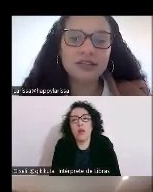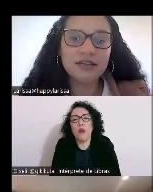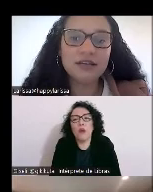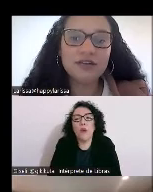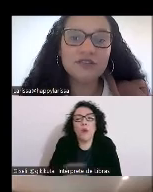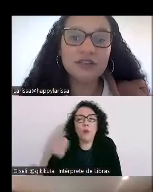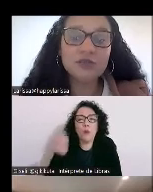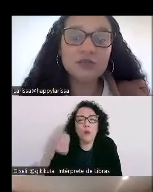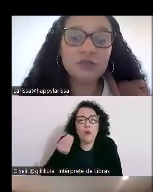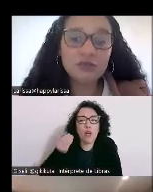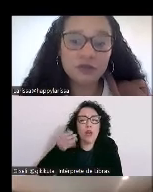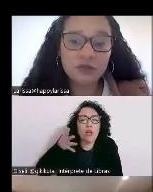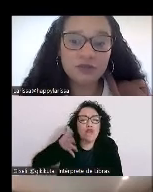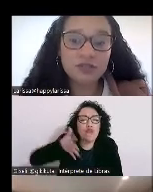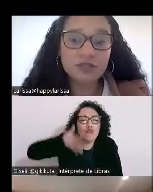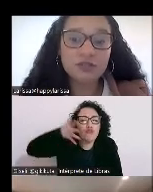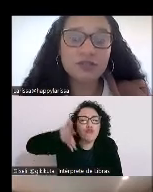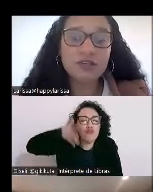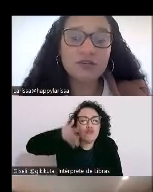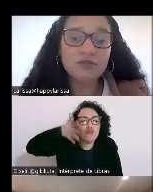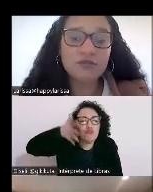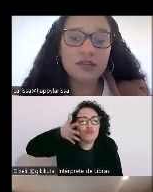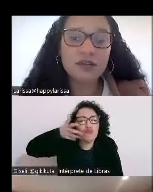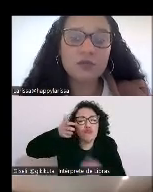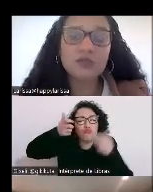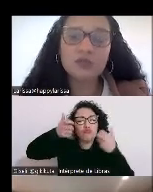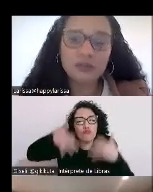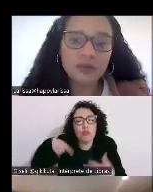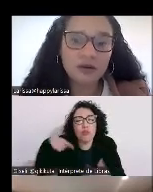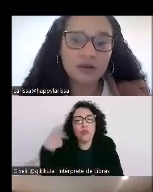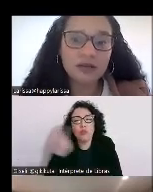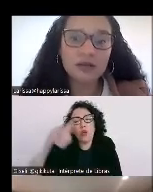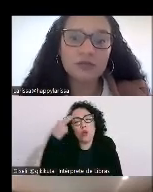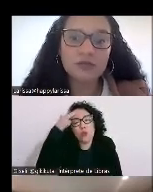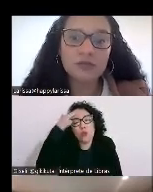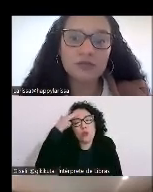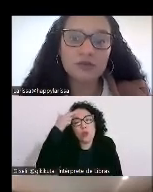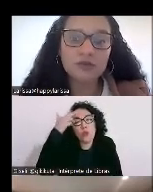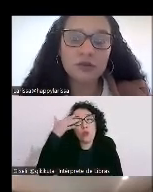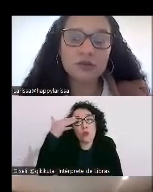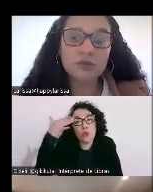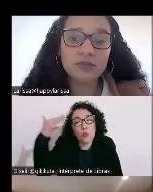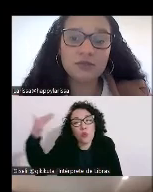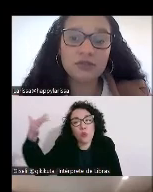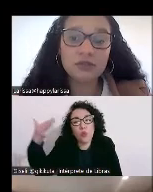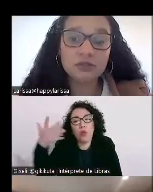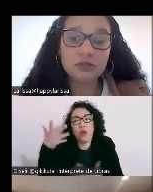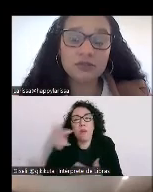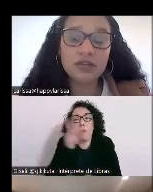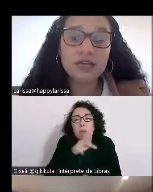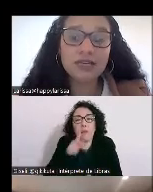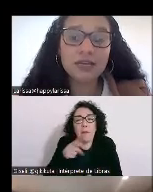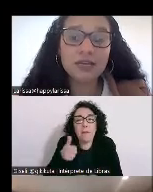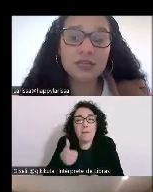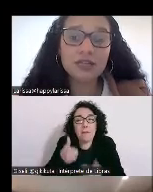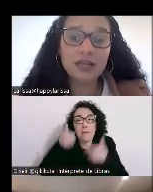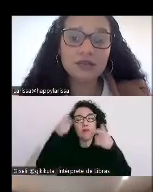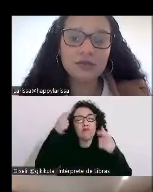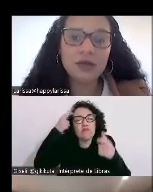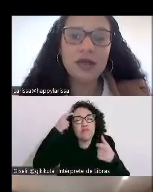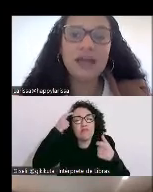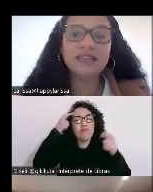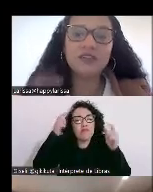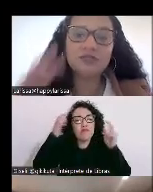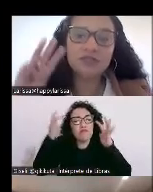palestra dele falando sobre sonhos, que se nós queremos ter uma escola melhor, queremos ser professores melhores, nós precisamos ter sonhos. E ele pratica